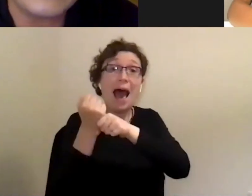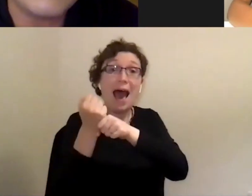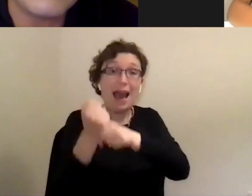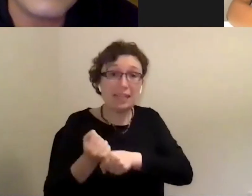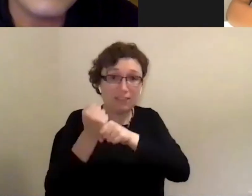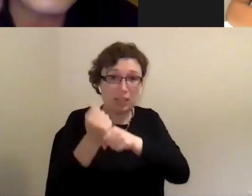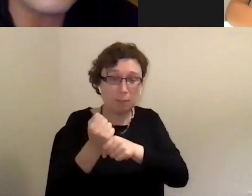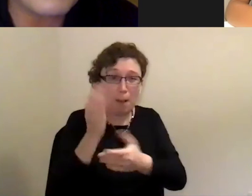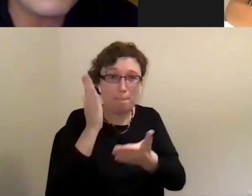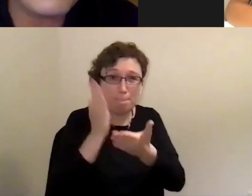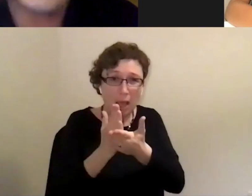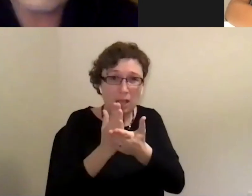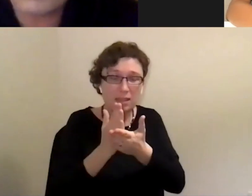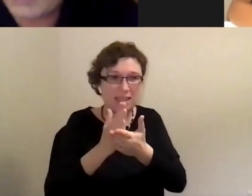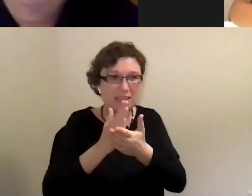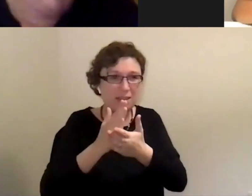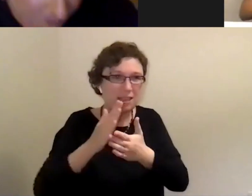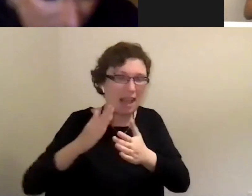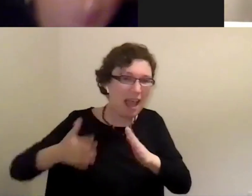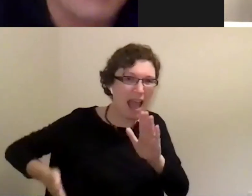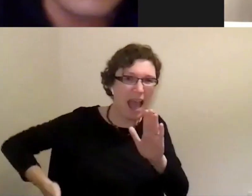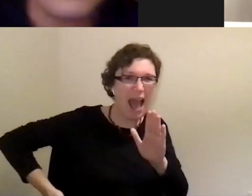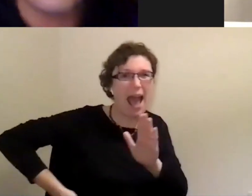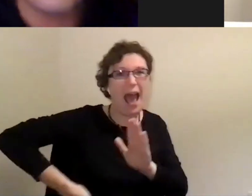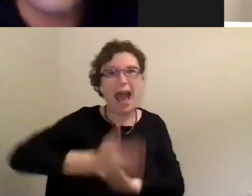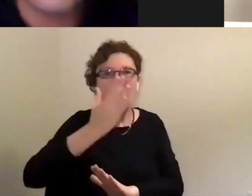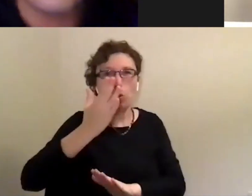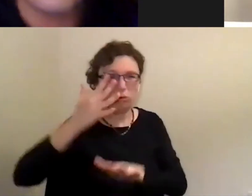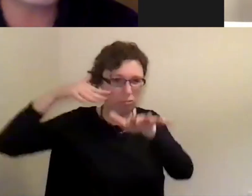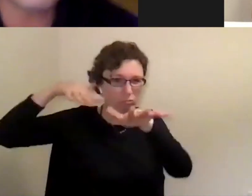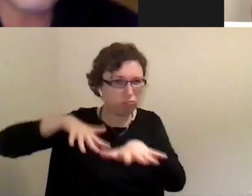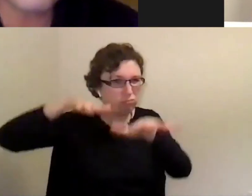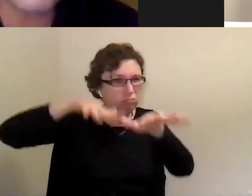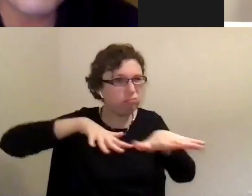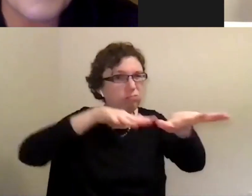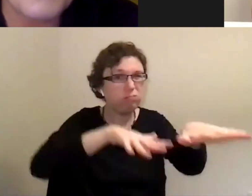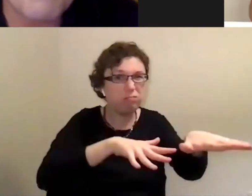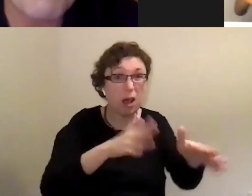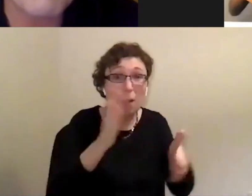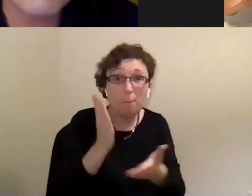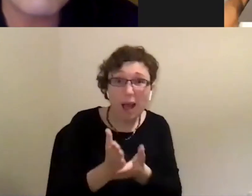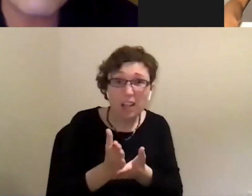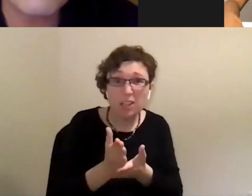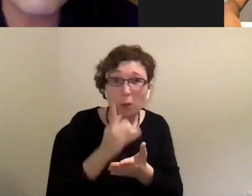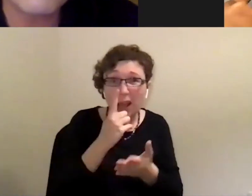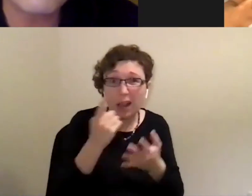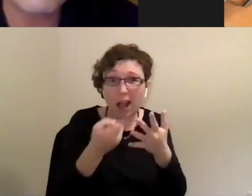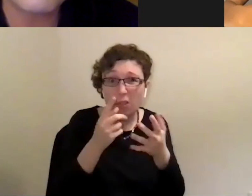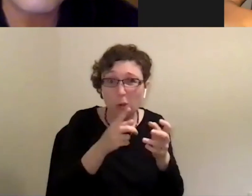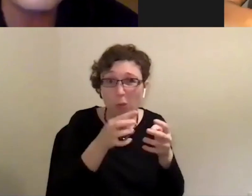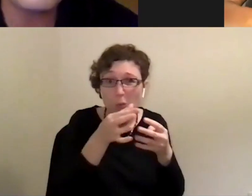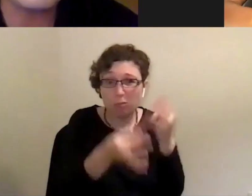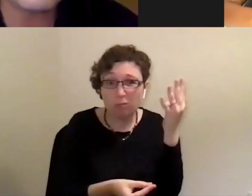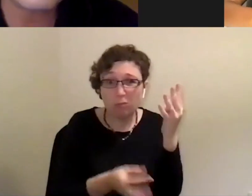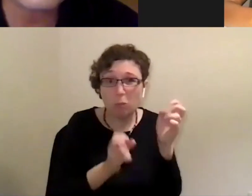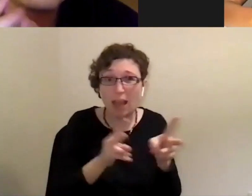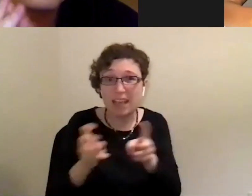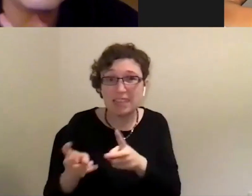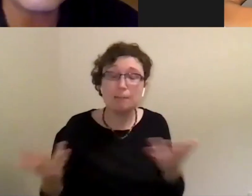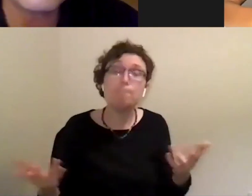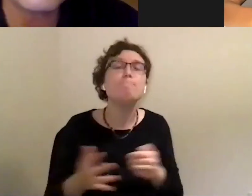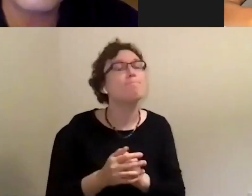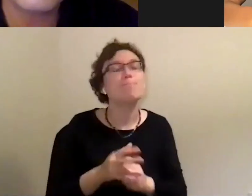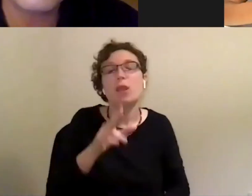streets? So No, 100% no, because some of the people that have been the most